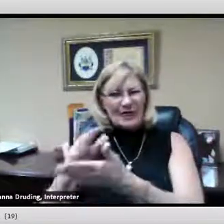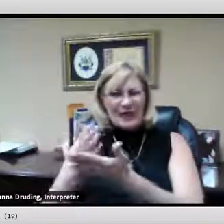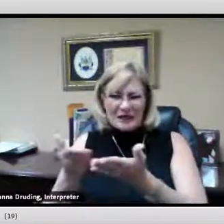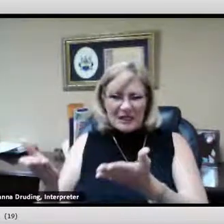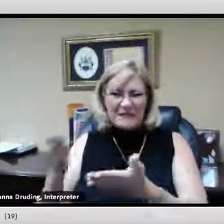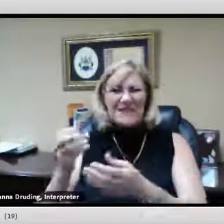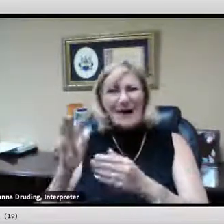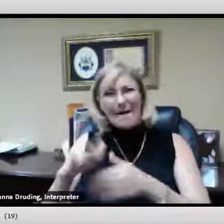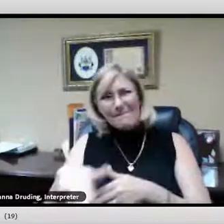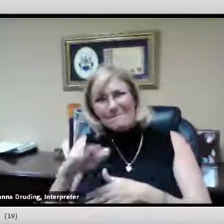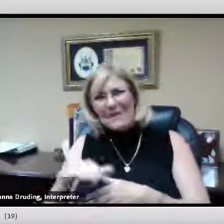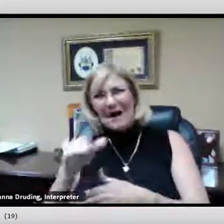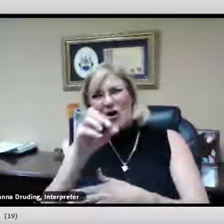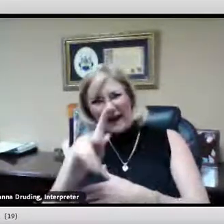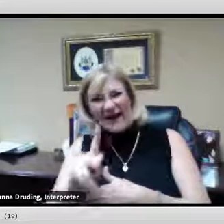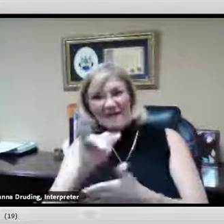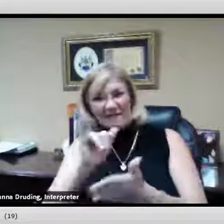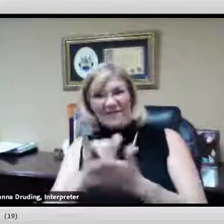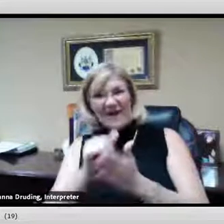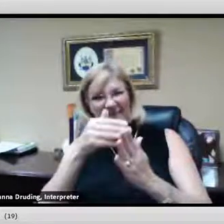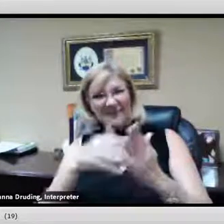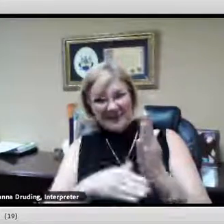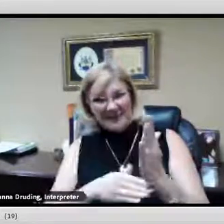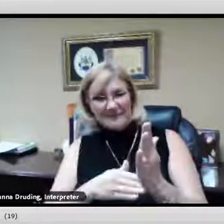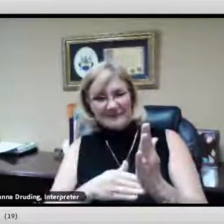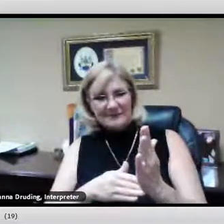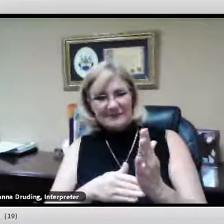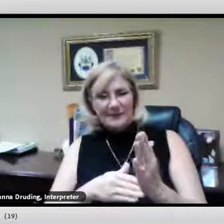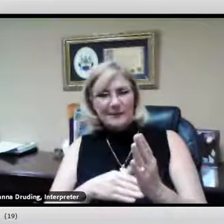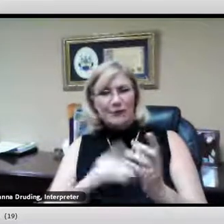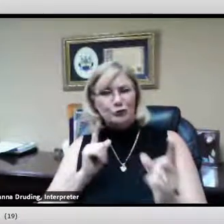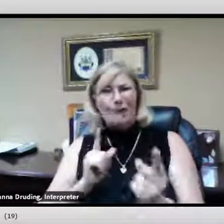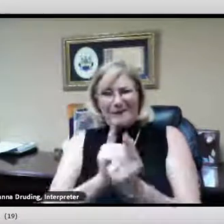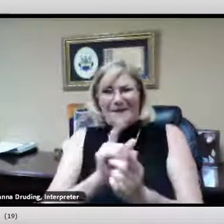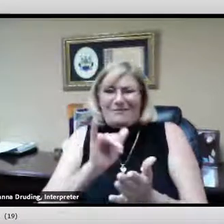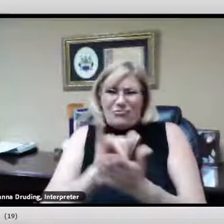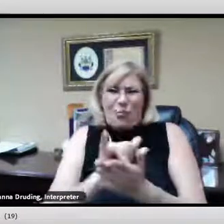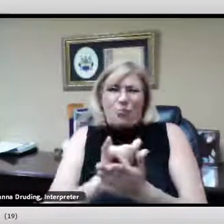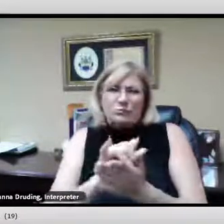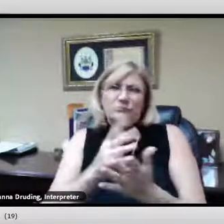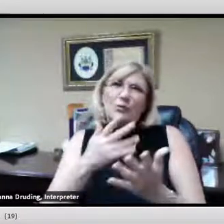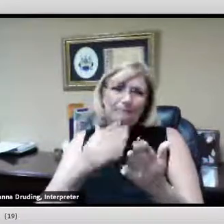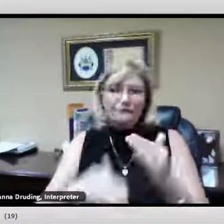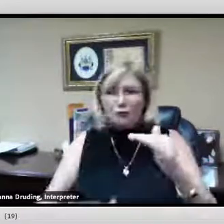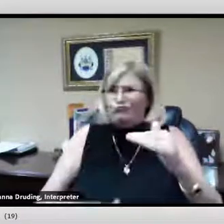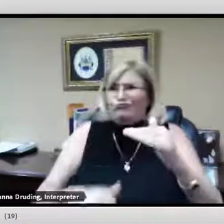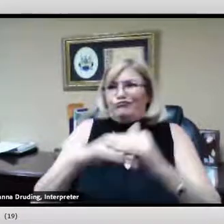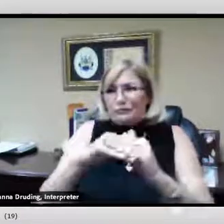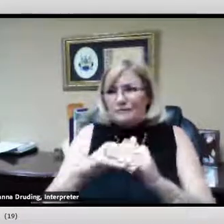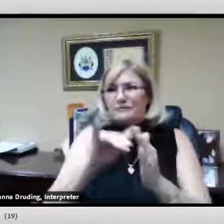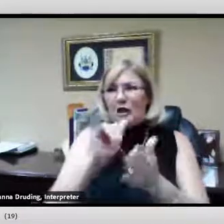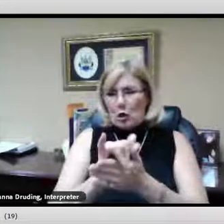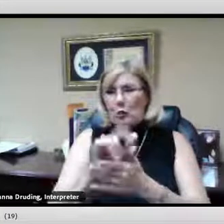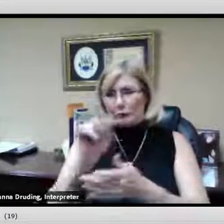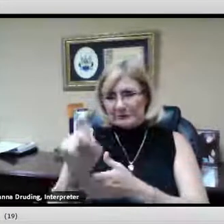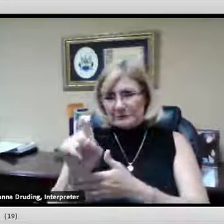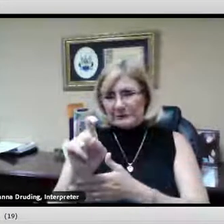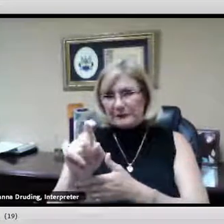list, I would have to learn quite a bit in order to meet those needs, to perform those functions.